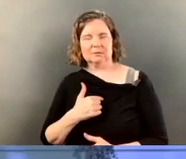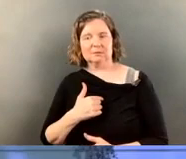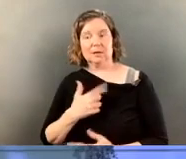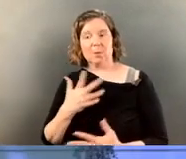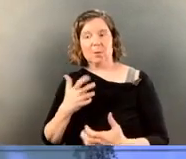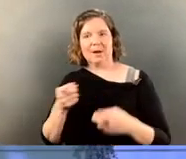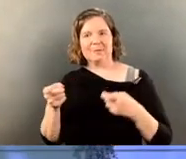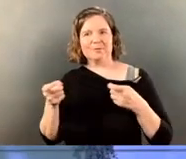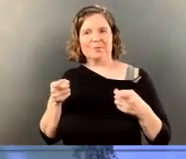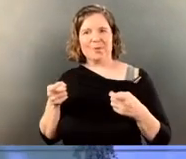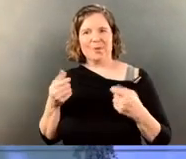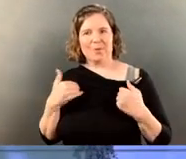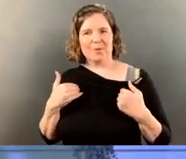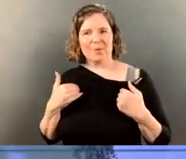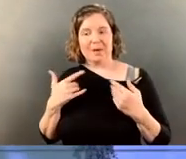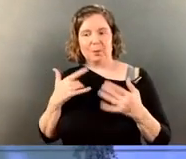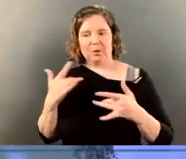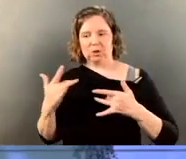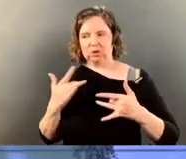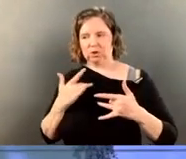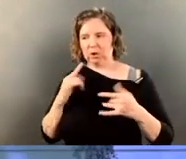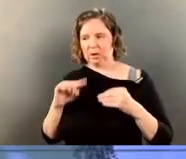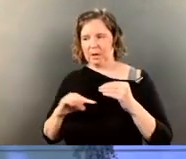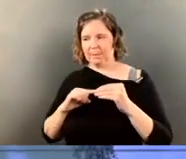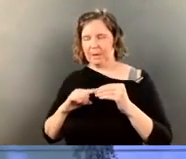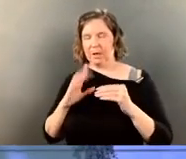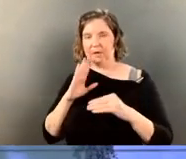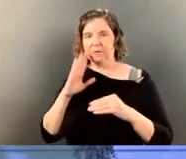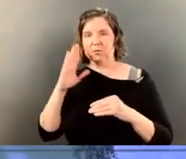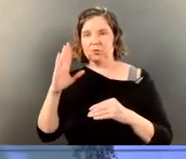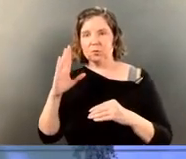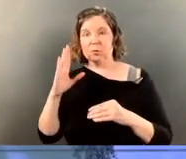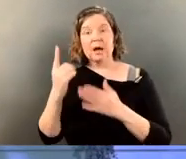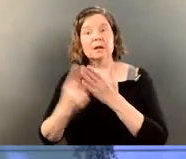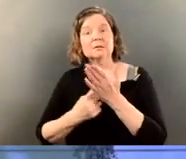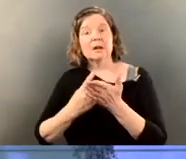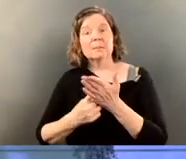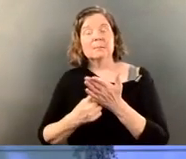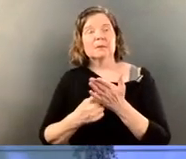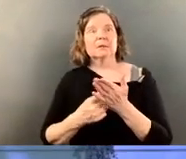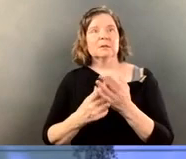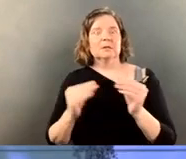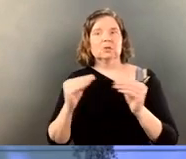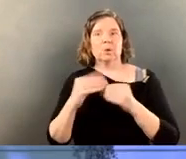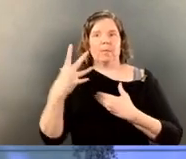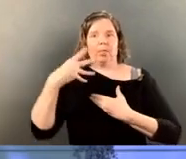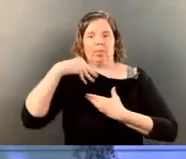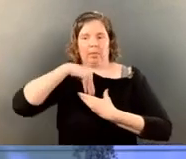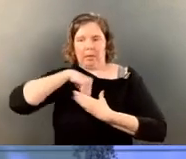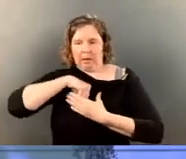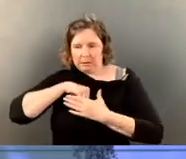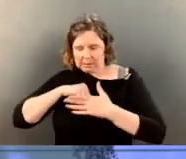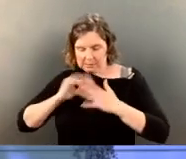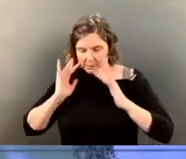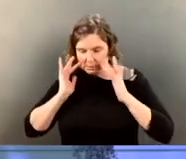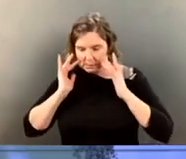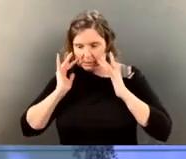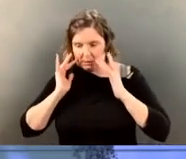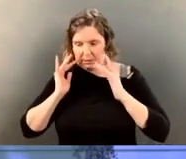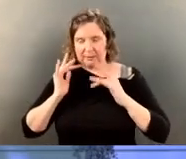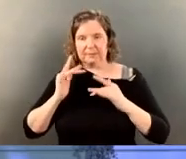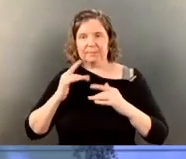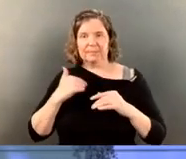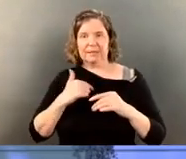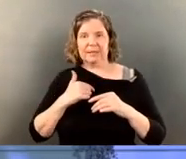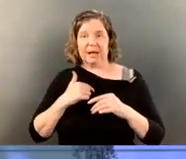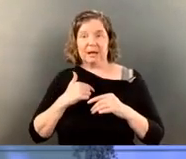in control and we're concerned about the future. And sometimes it gets so much inside of us that a sickness comes